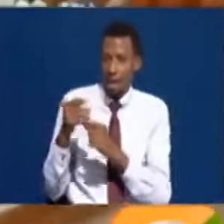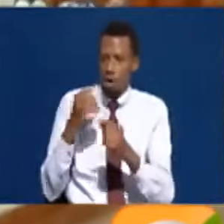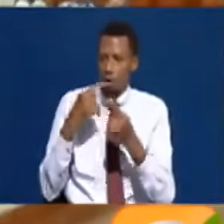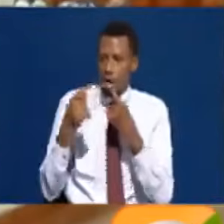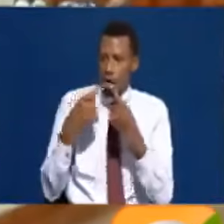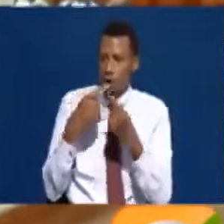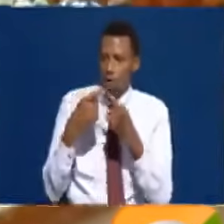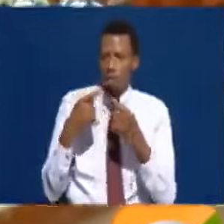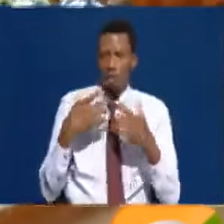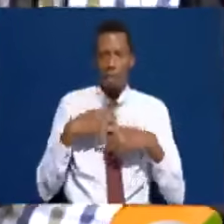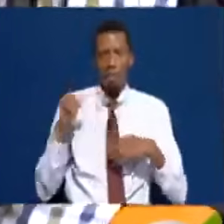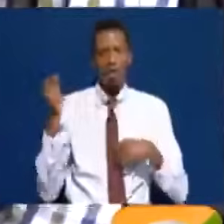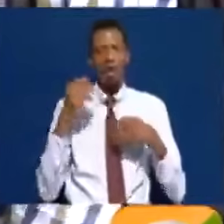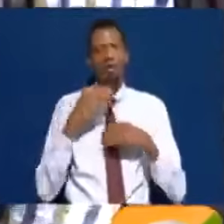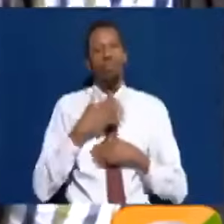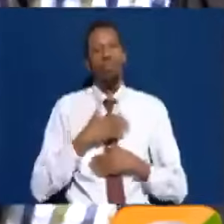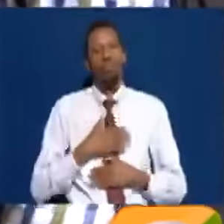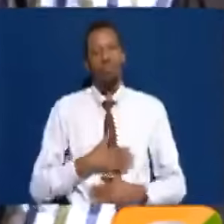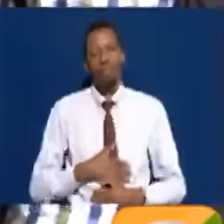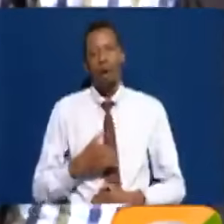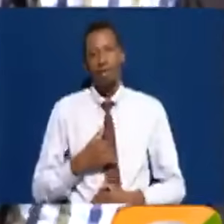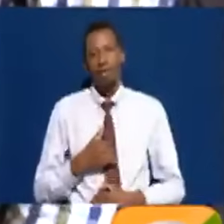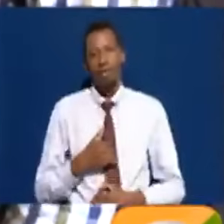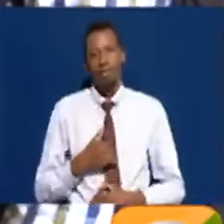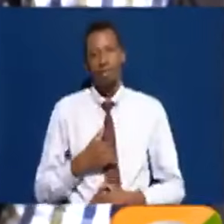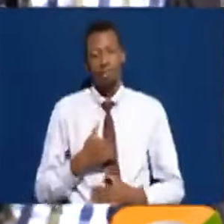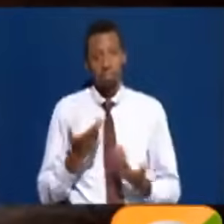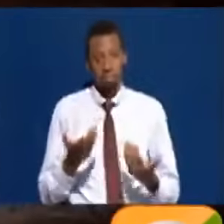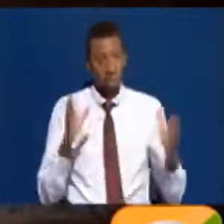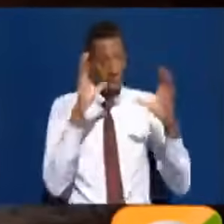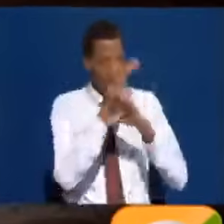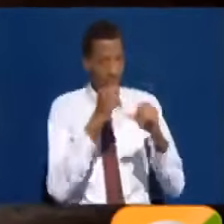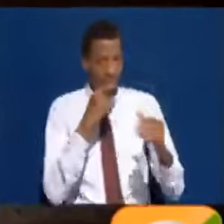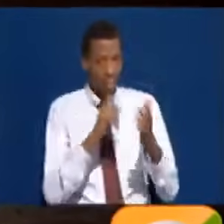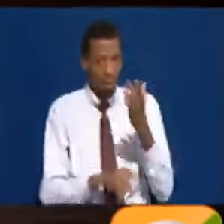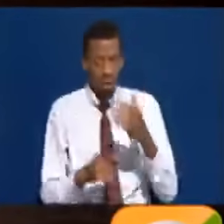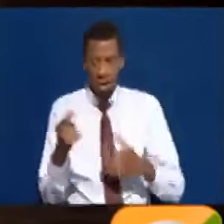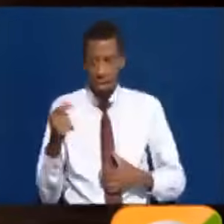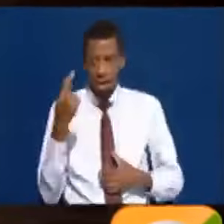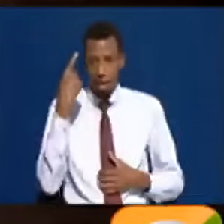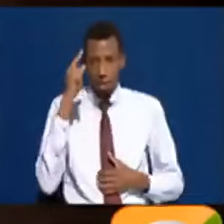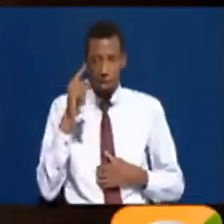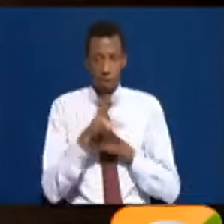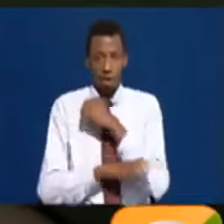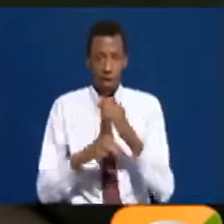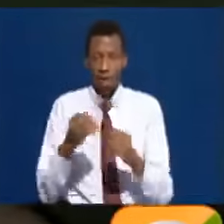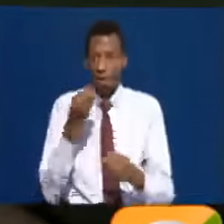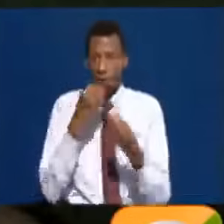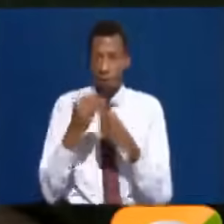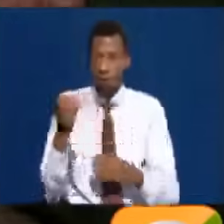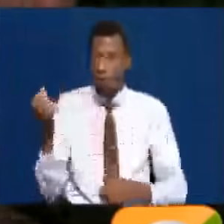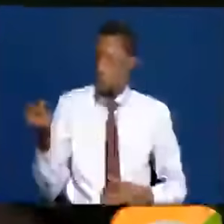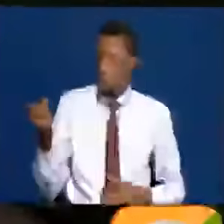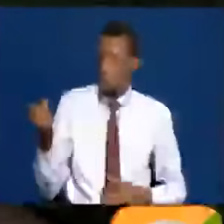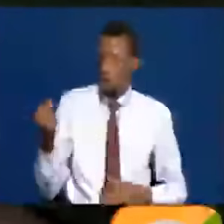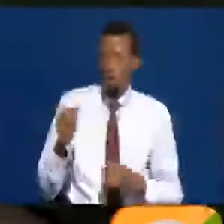some sort of relief to Kenyans. According to the president, the price of the country's staple food, ugali, or maize